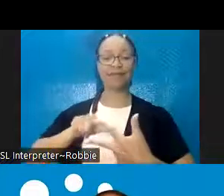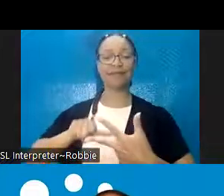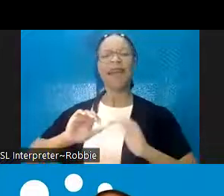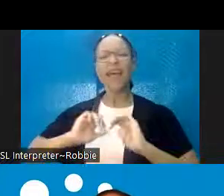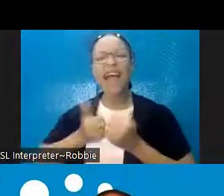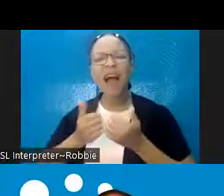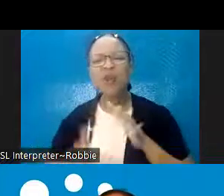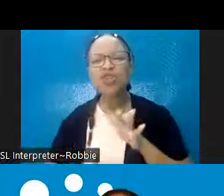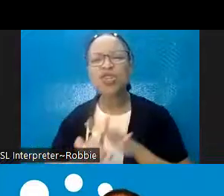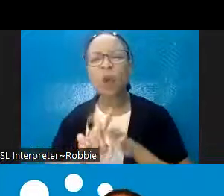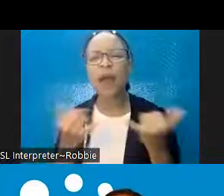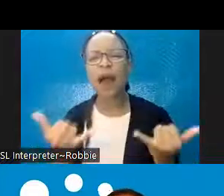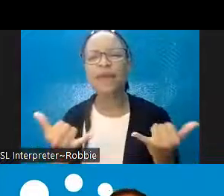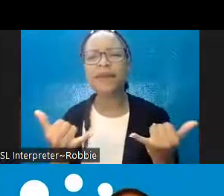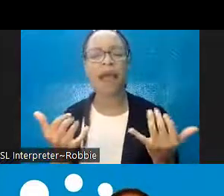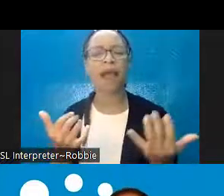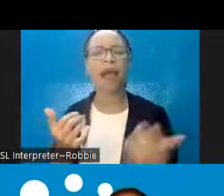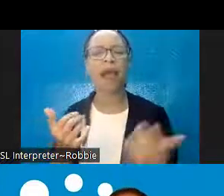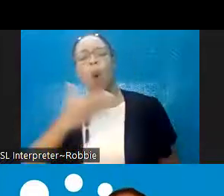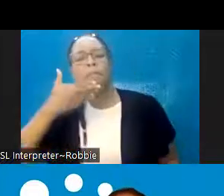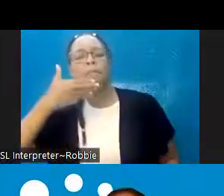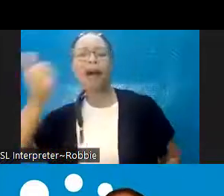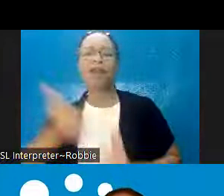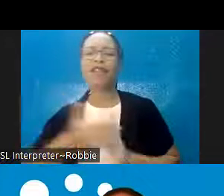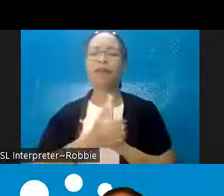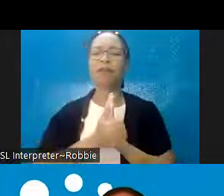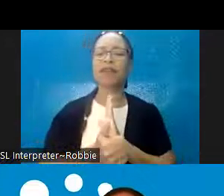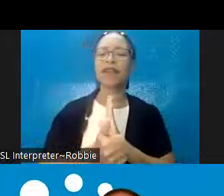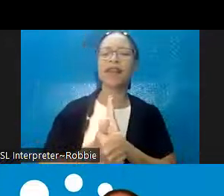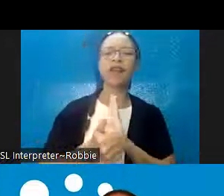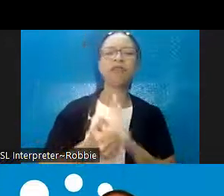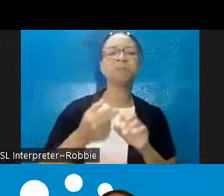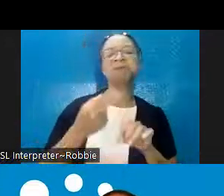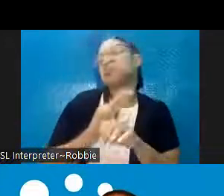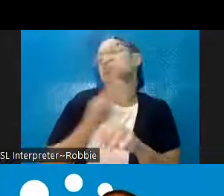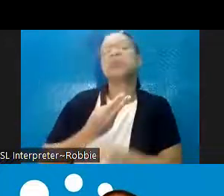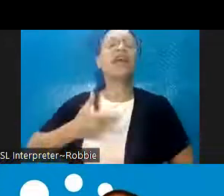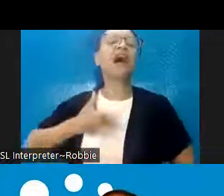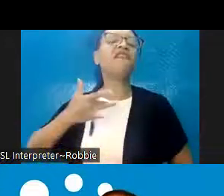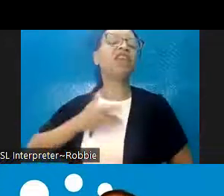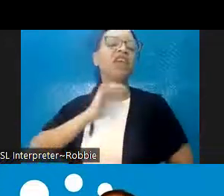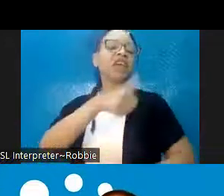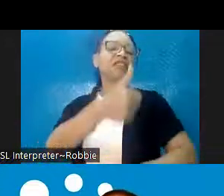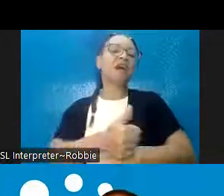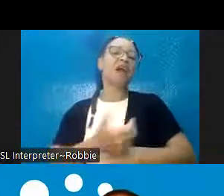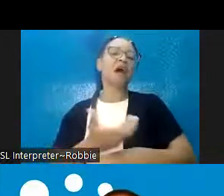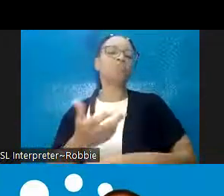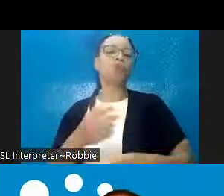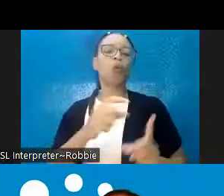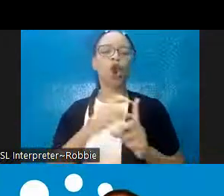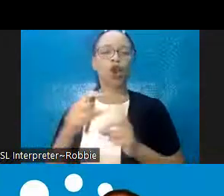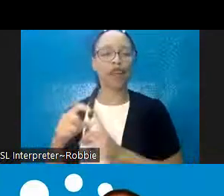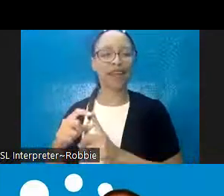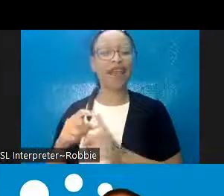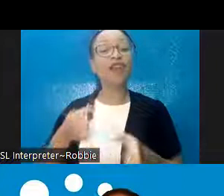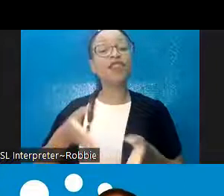today? Meaning, as best to your abilities using a feeling-based word, what is alive for you today? So we'd ask that you